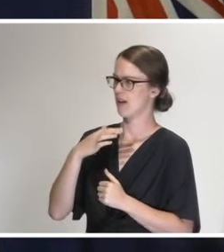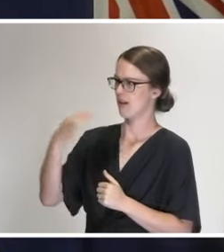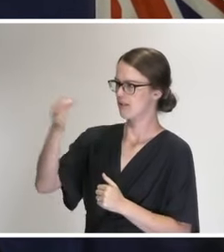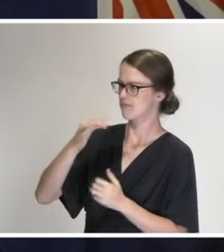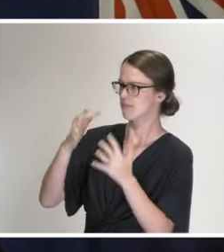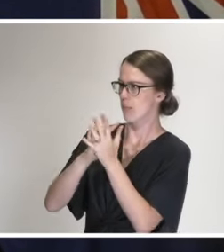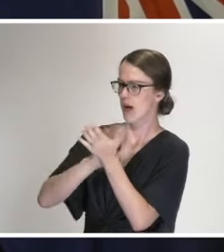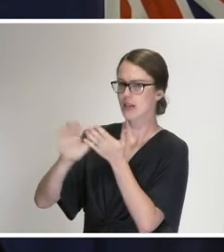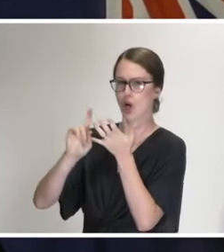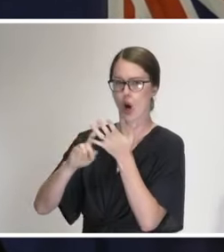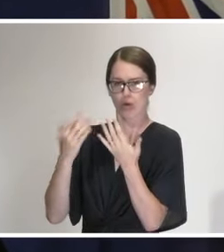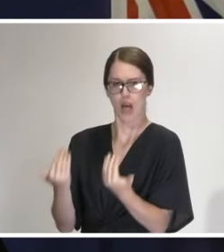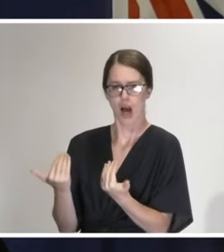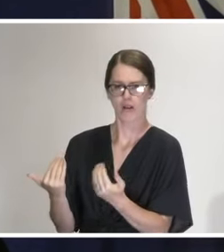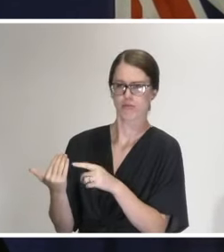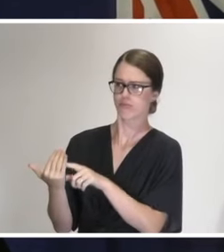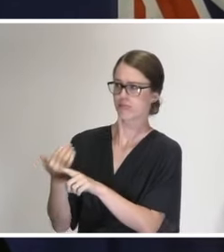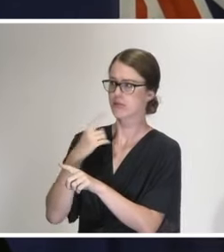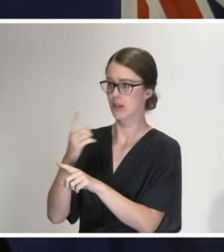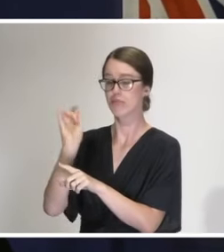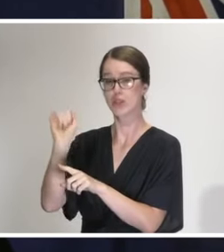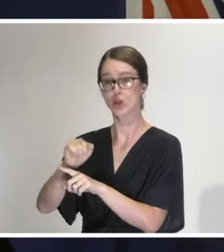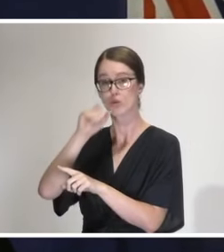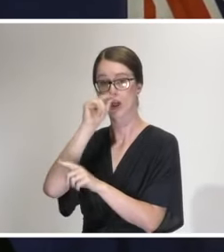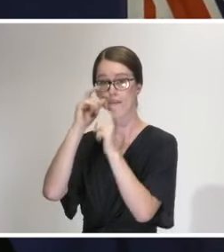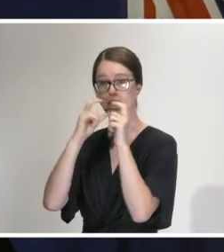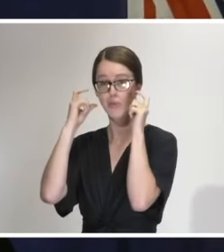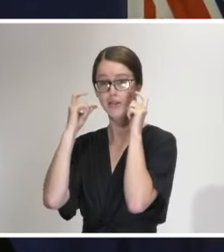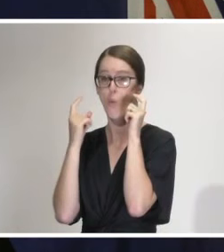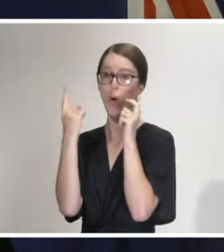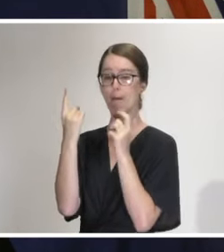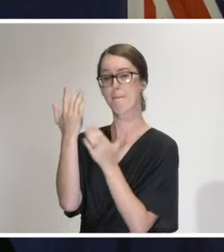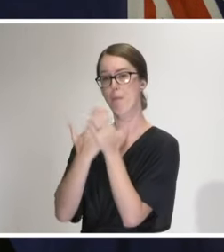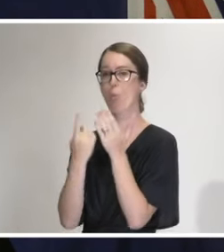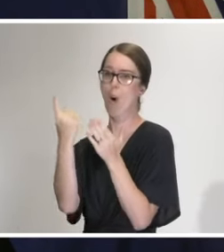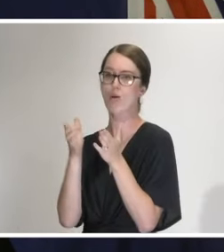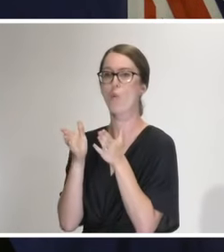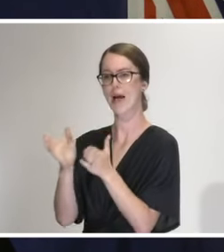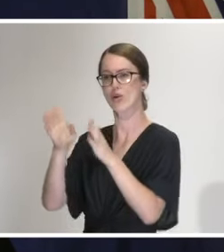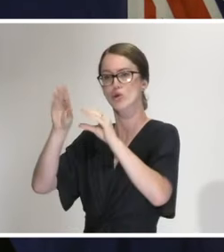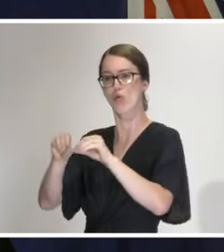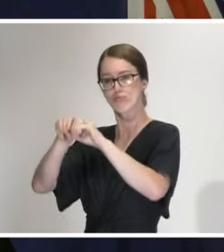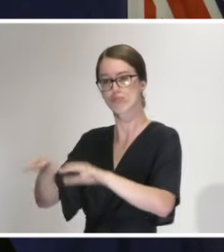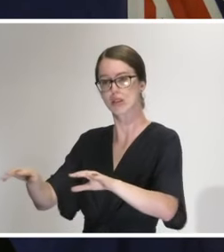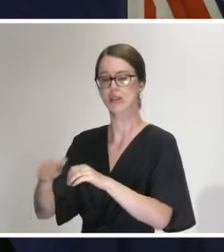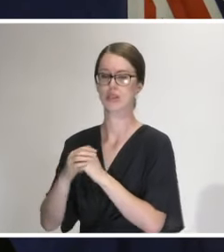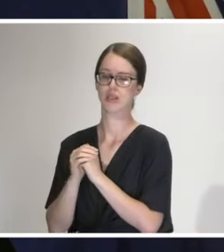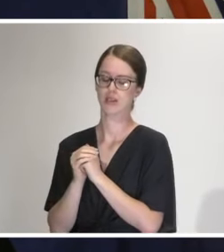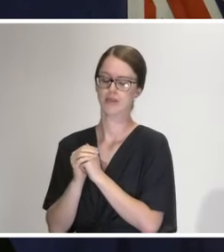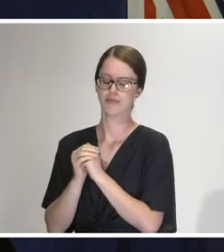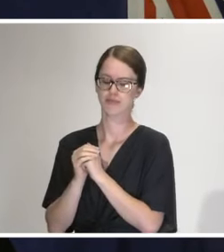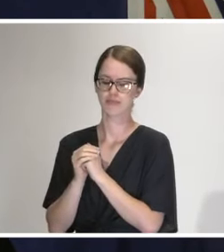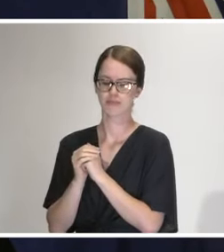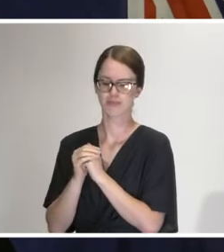is now in the last couple of days saying, yes, face masks are one element of how we can help this disease, this virus,